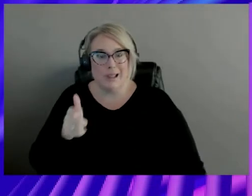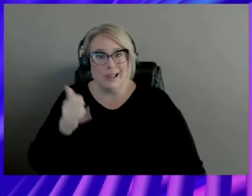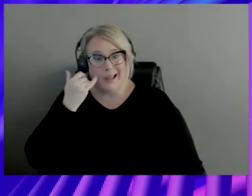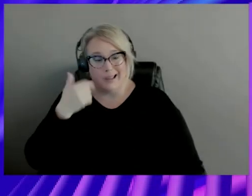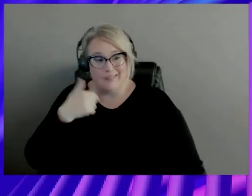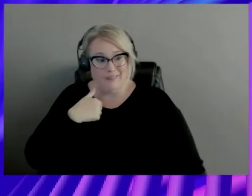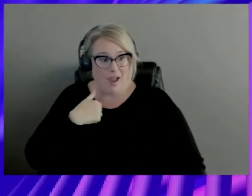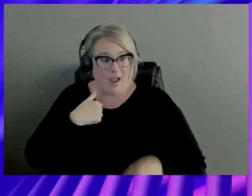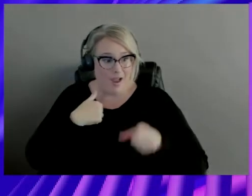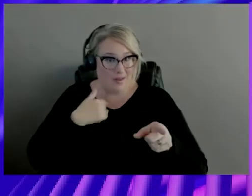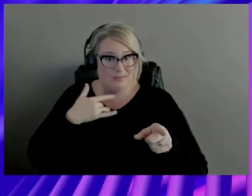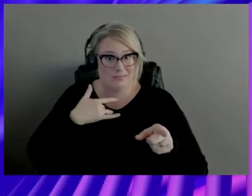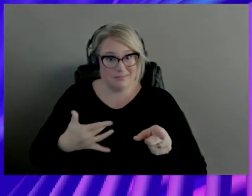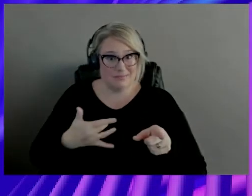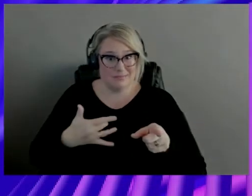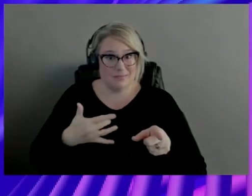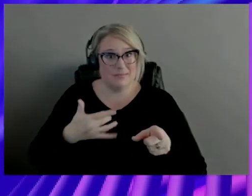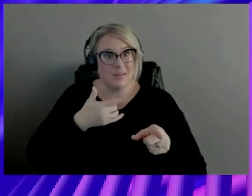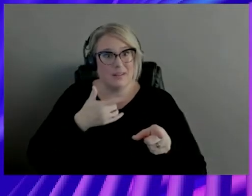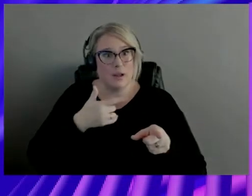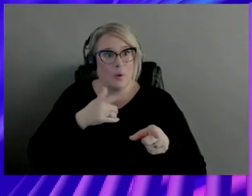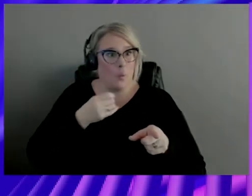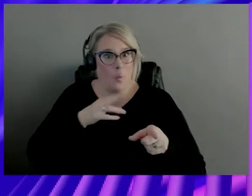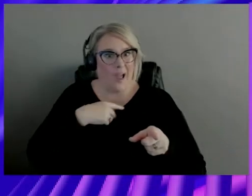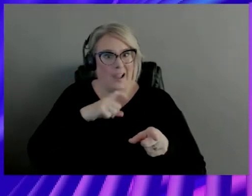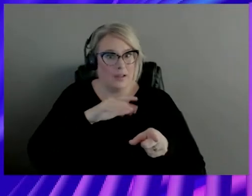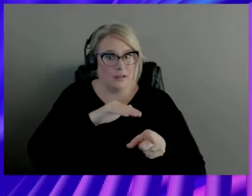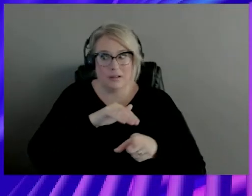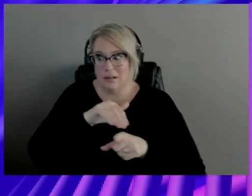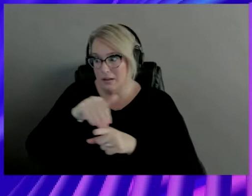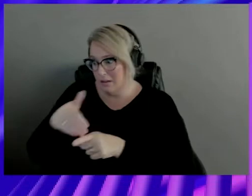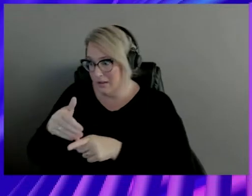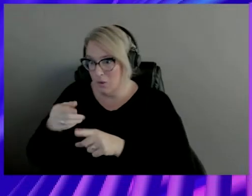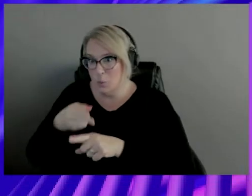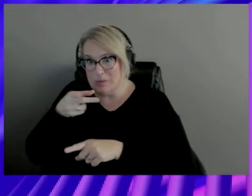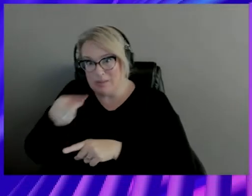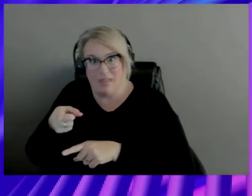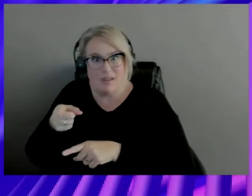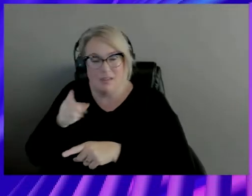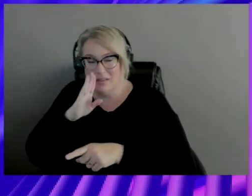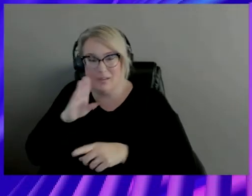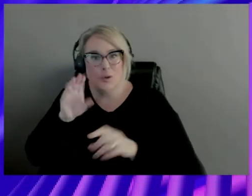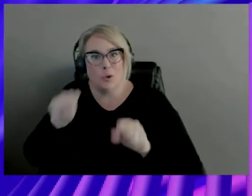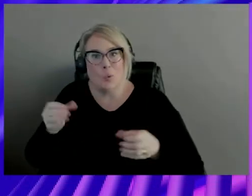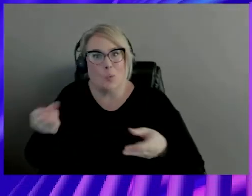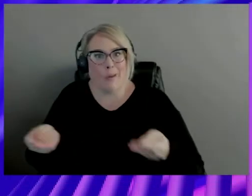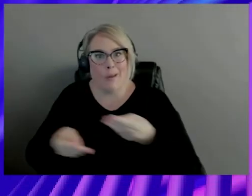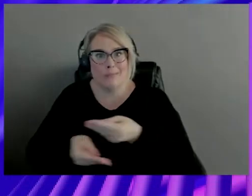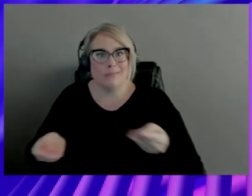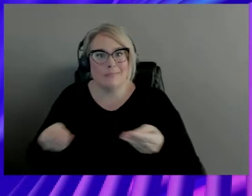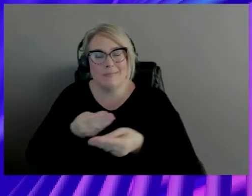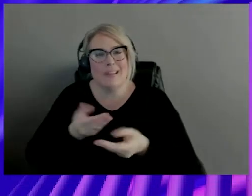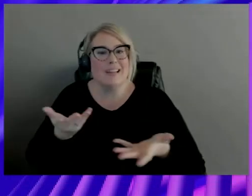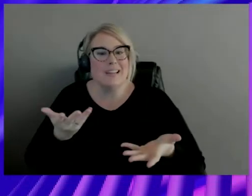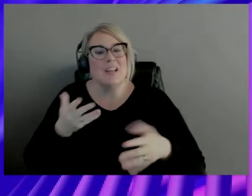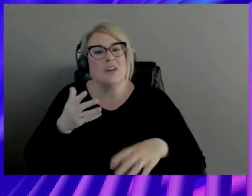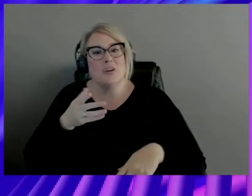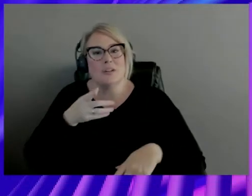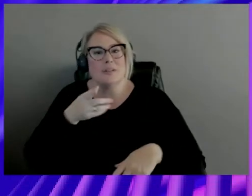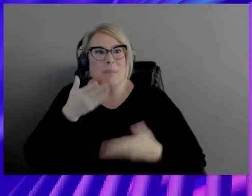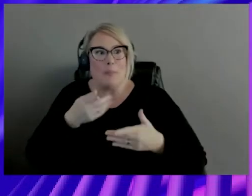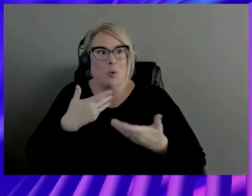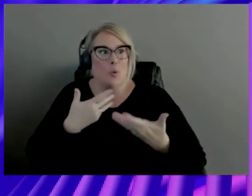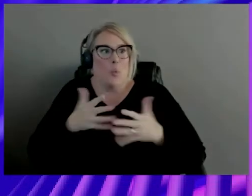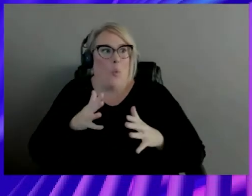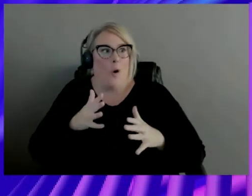Go for it. If I am a VS Code user, right, you're probably not wanting a giant, wizard inside Visual Studio